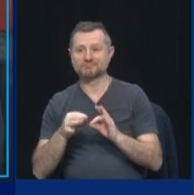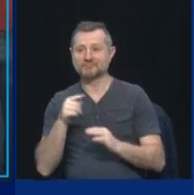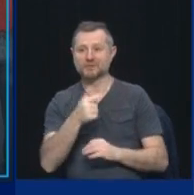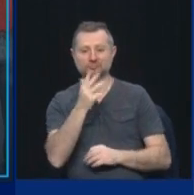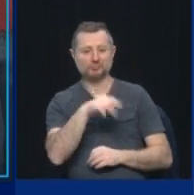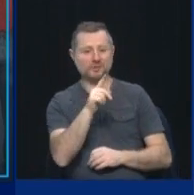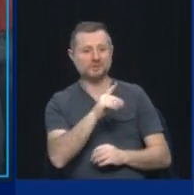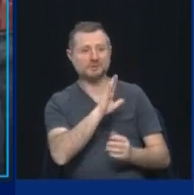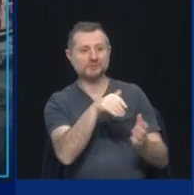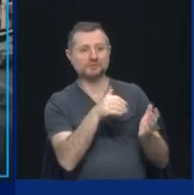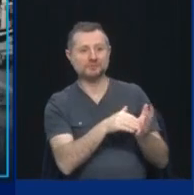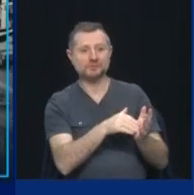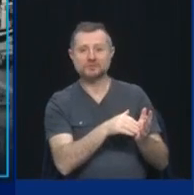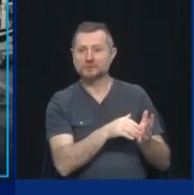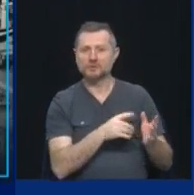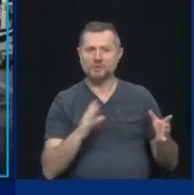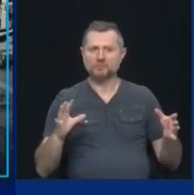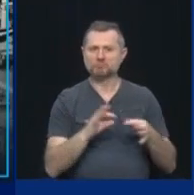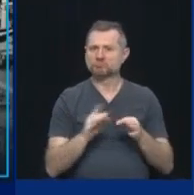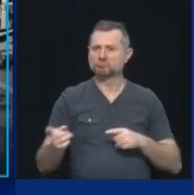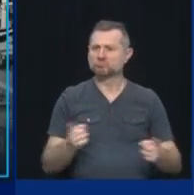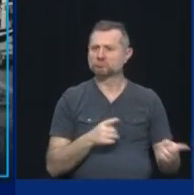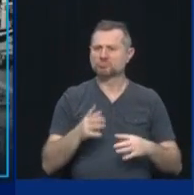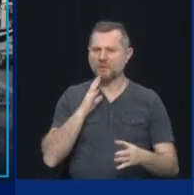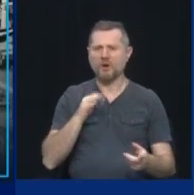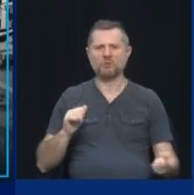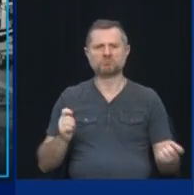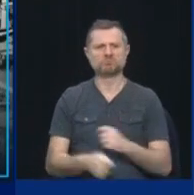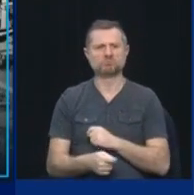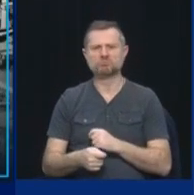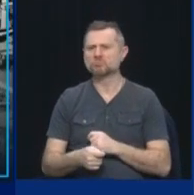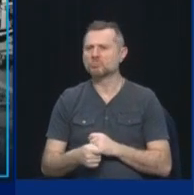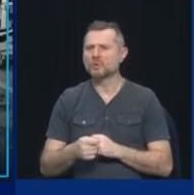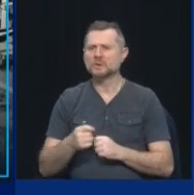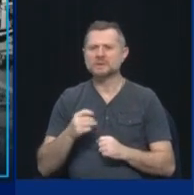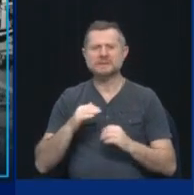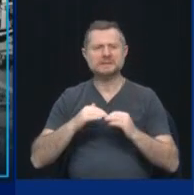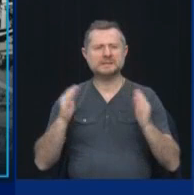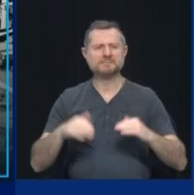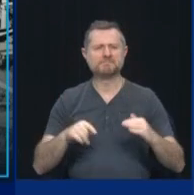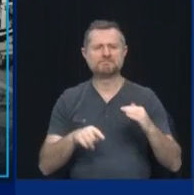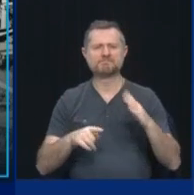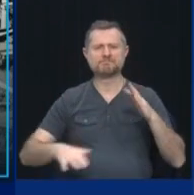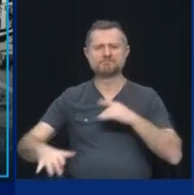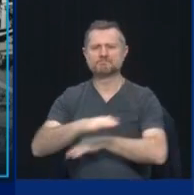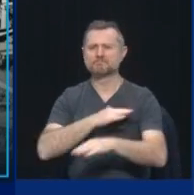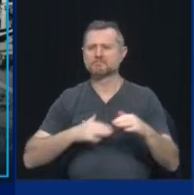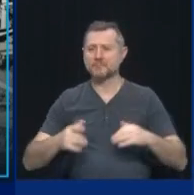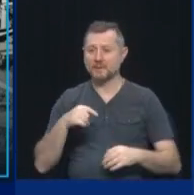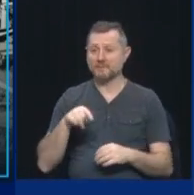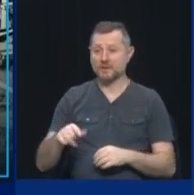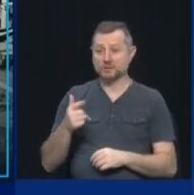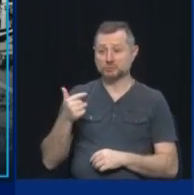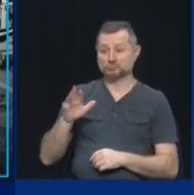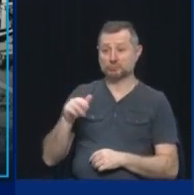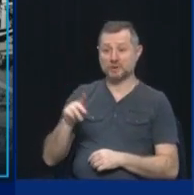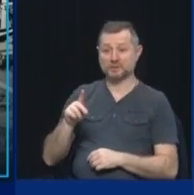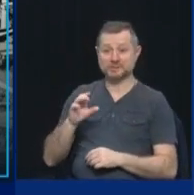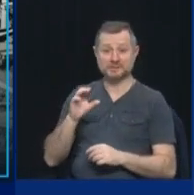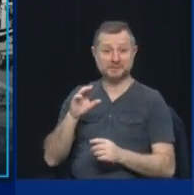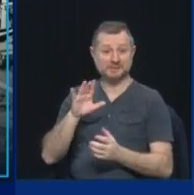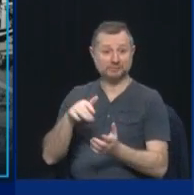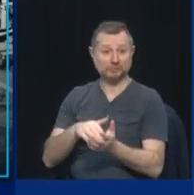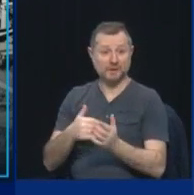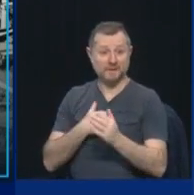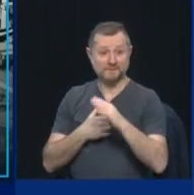the entire regional transportation system. You have Grand Central, which